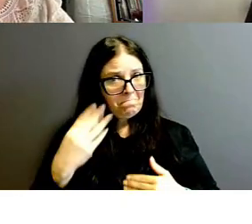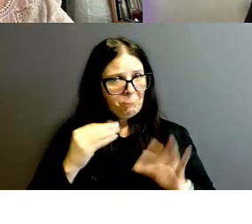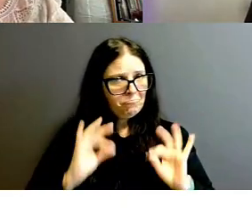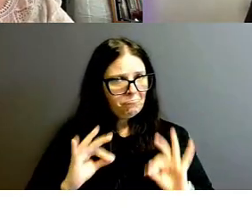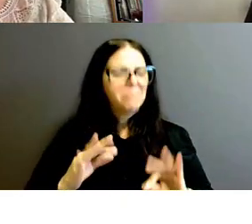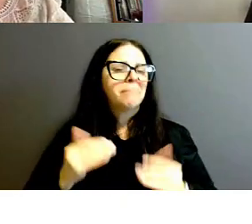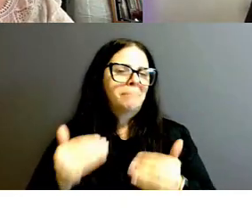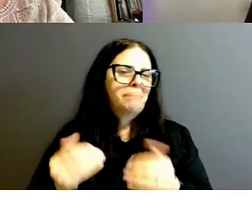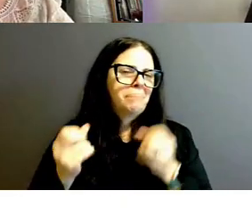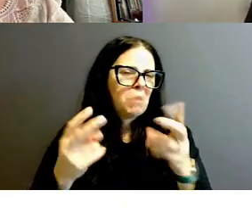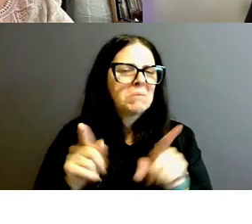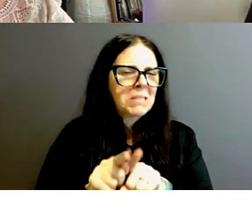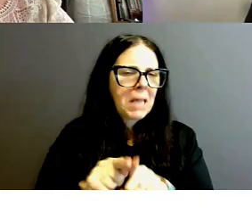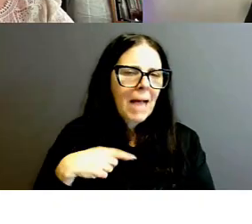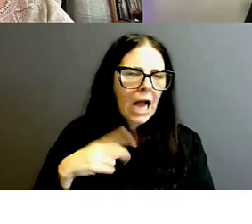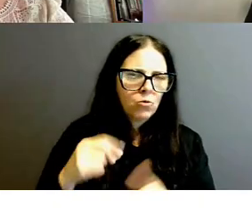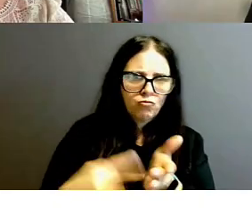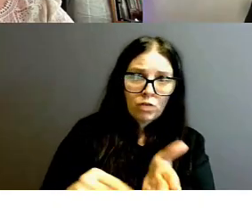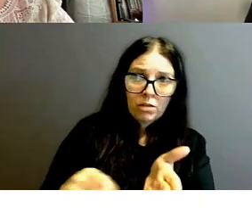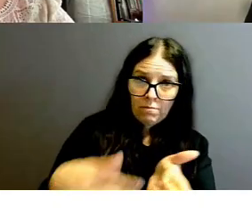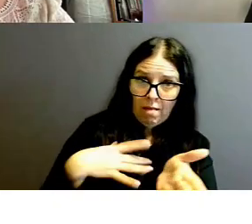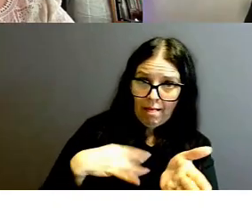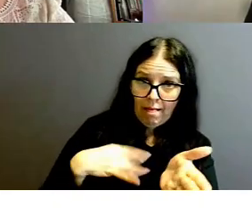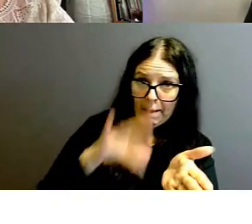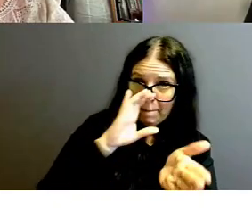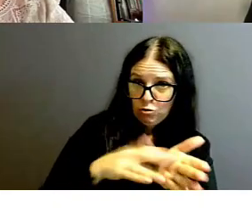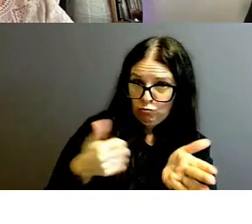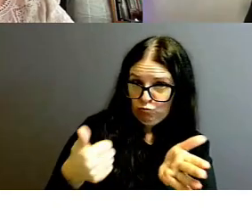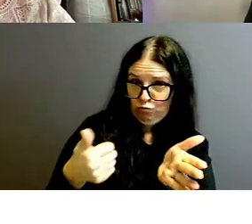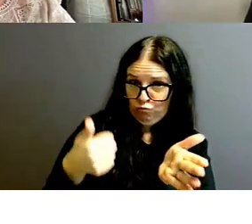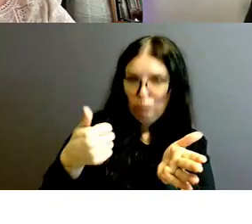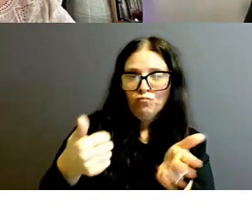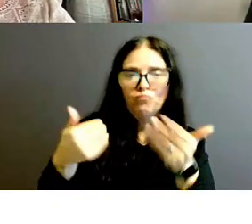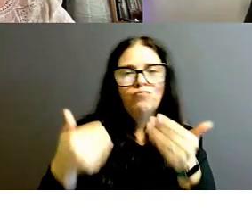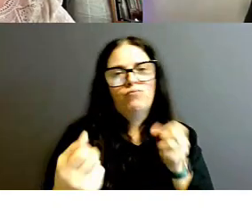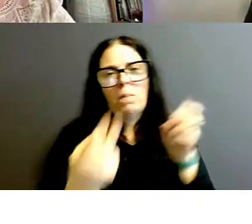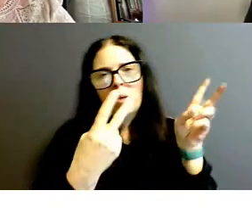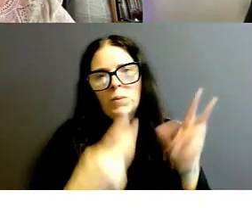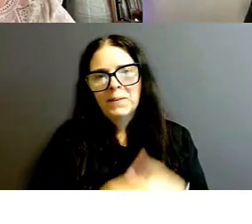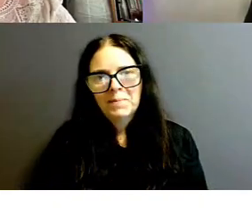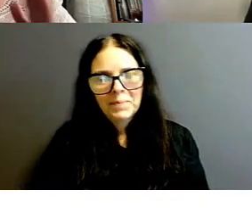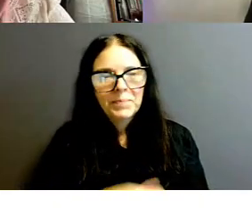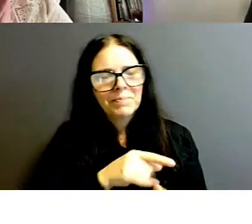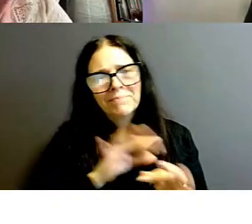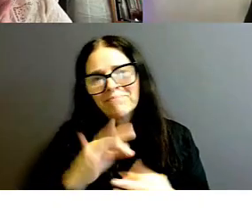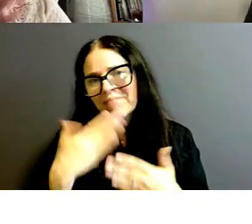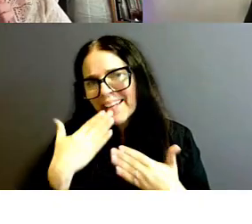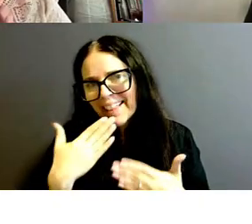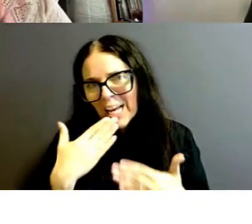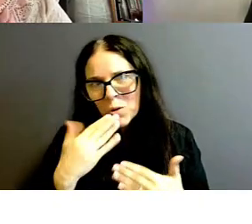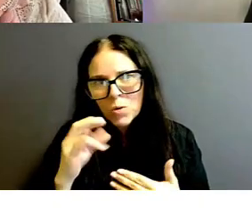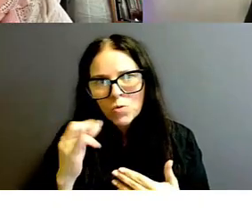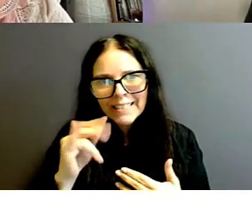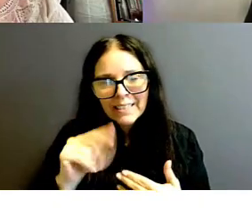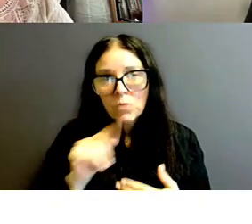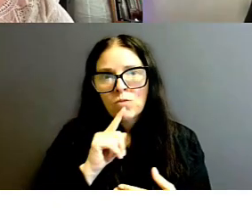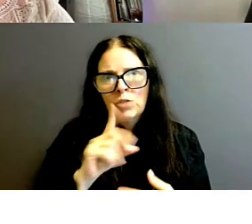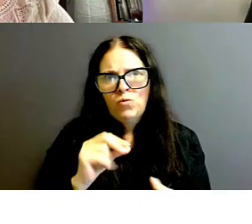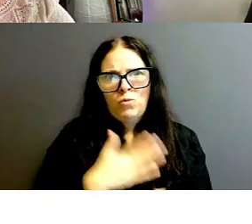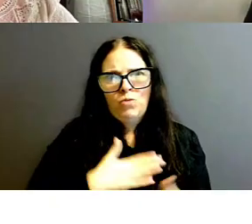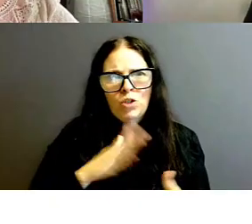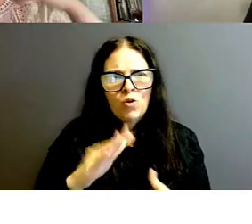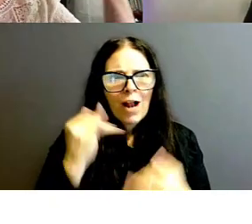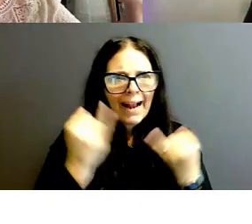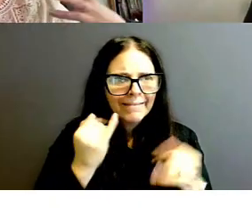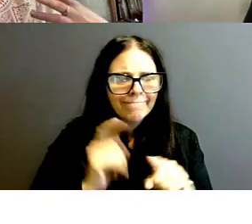So that's the other thing I do is I make sure that they like the picture. Absolutely. Well, thank you so much, Christina. We really appreciate all the ideas you shared